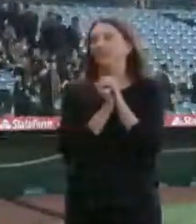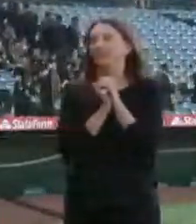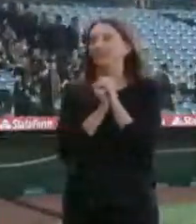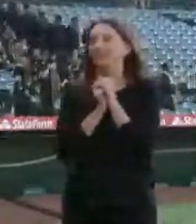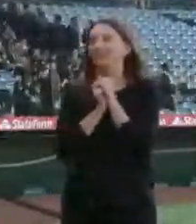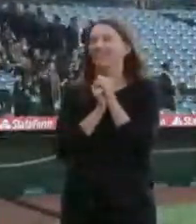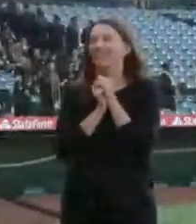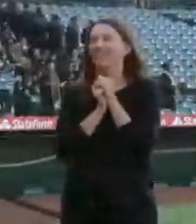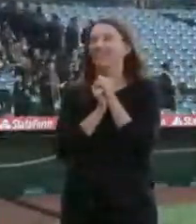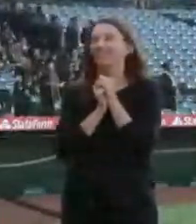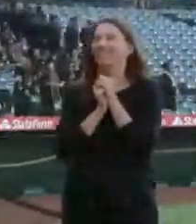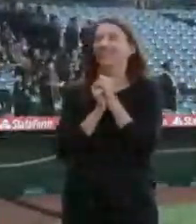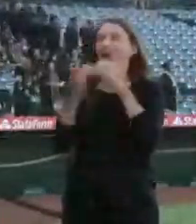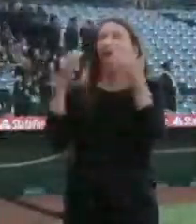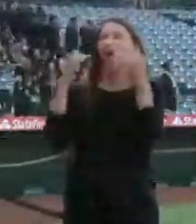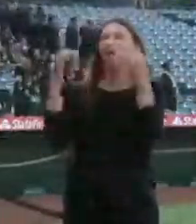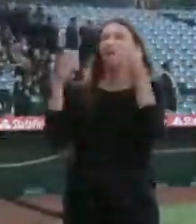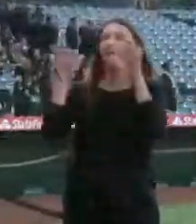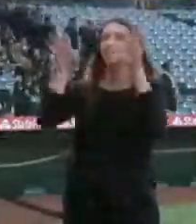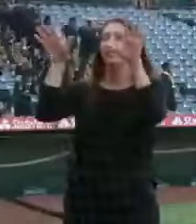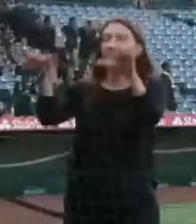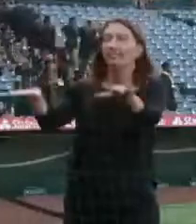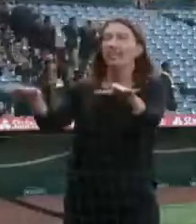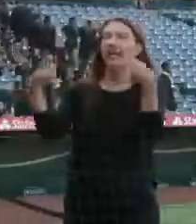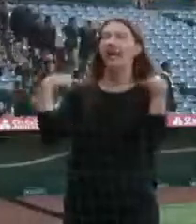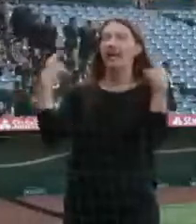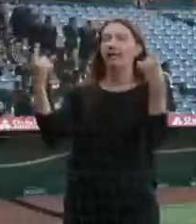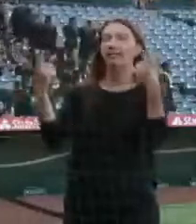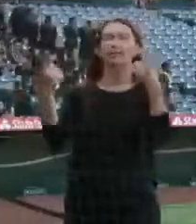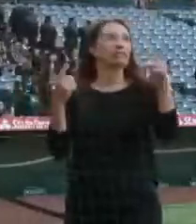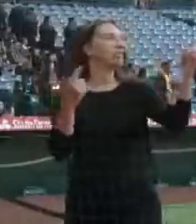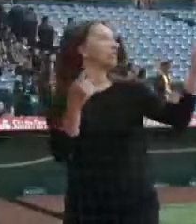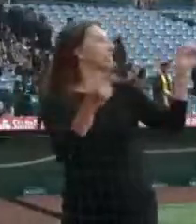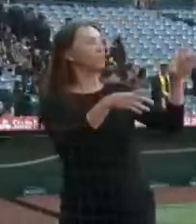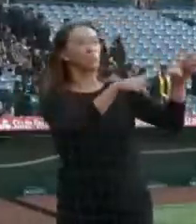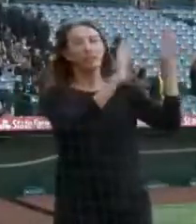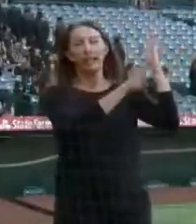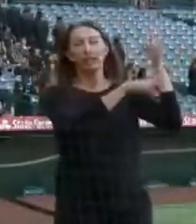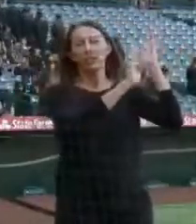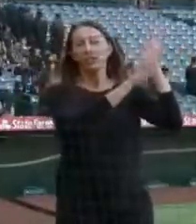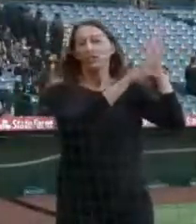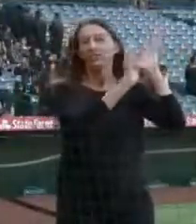Will the audience please remain seated until the recessional has been completed?